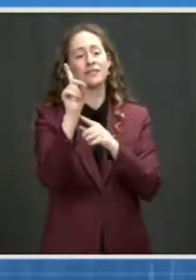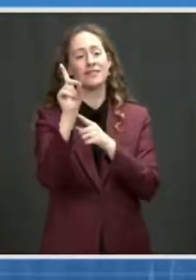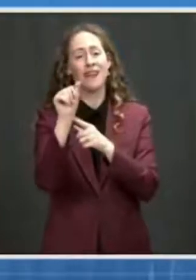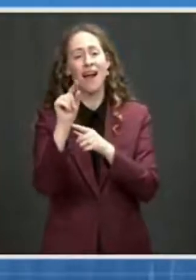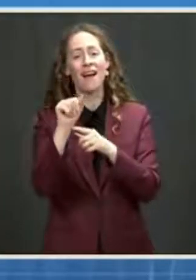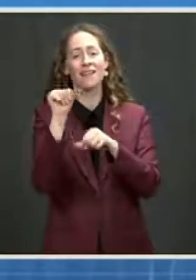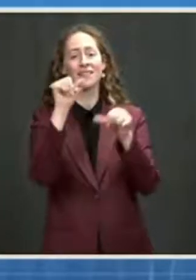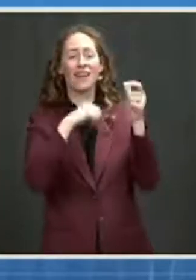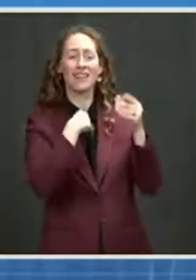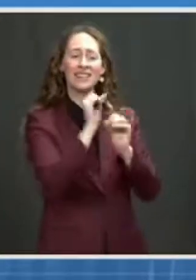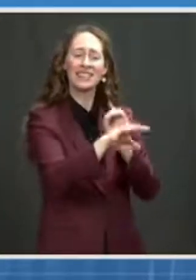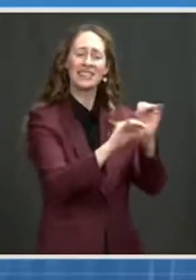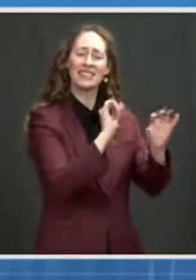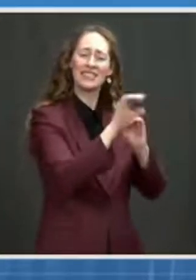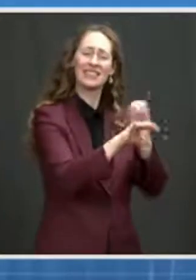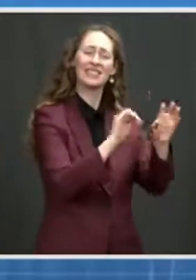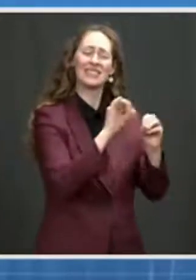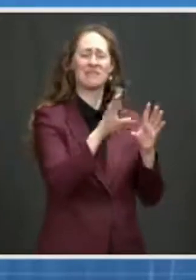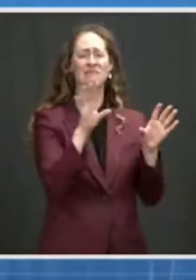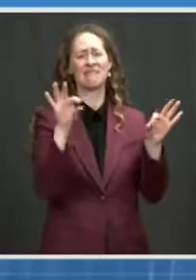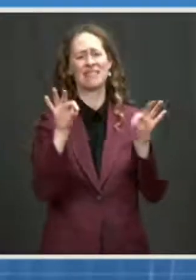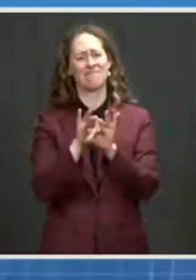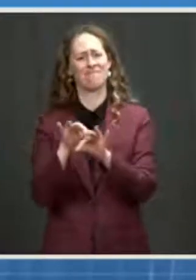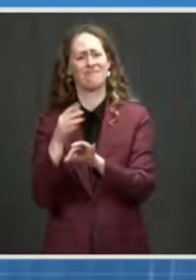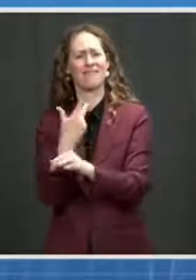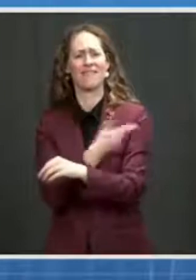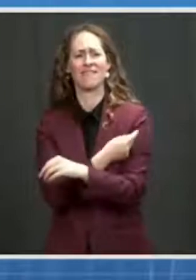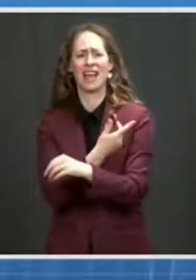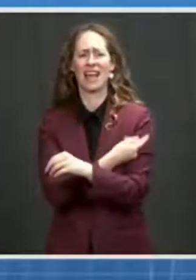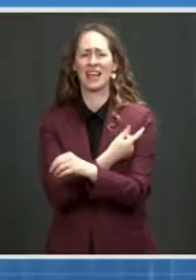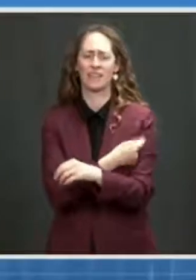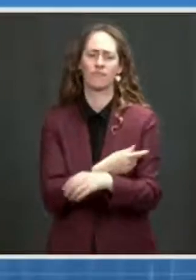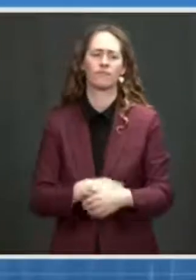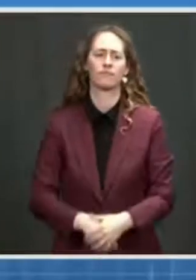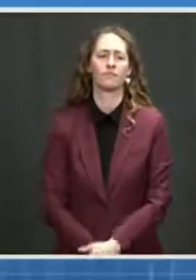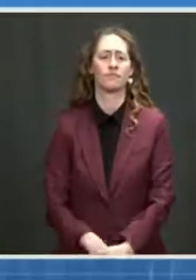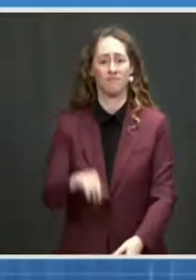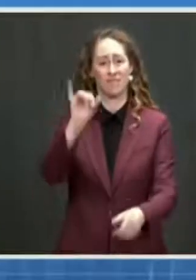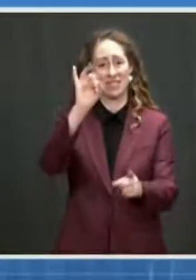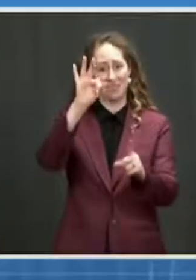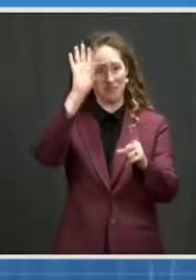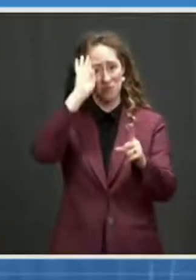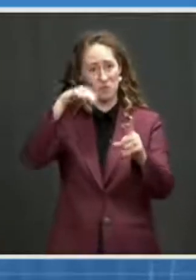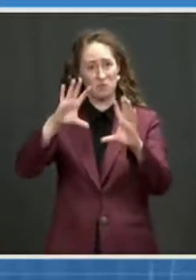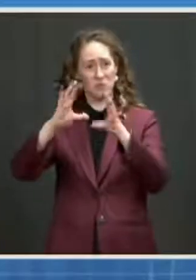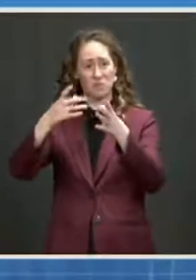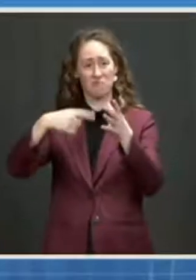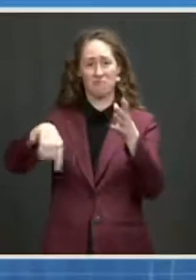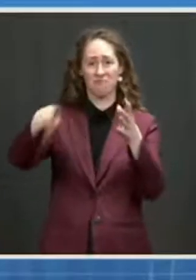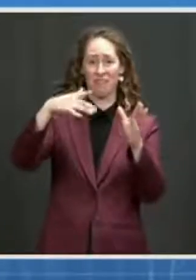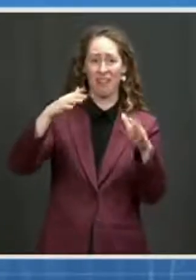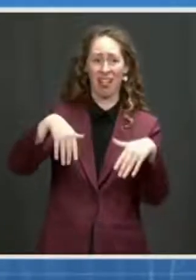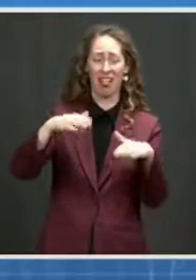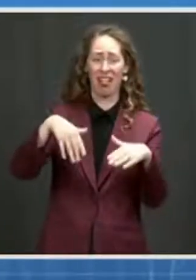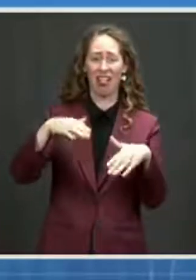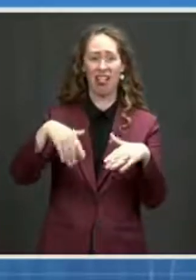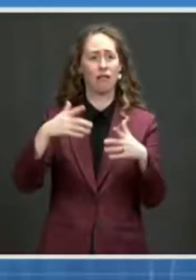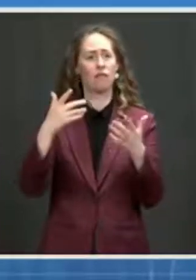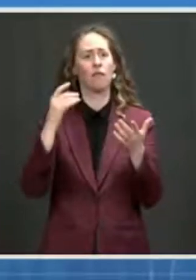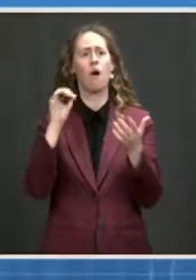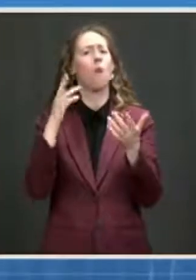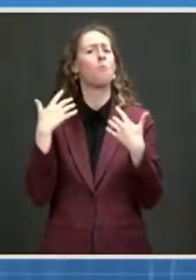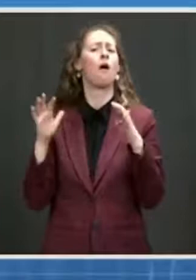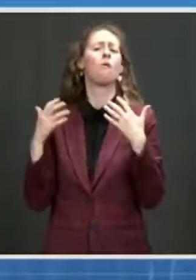to get vaccinated. And if we can galvanize that group that's still for one reason or other, does not want to get